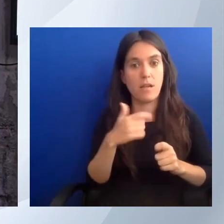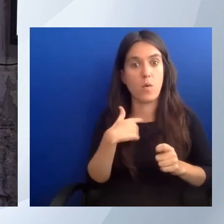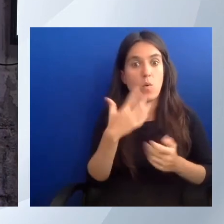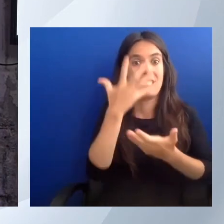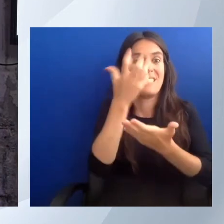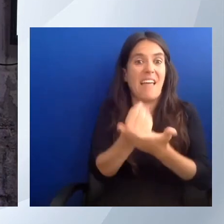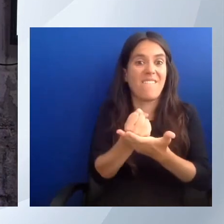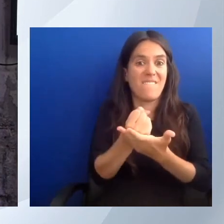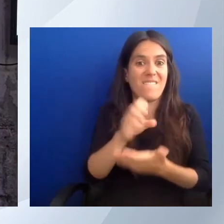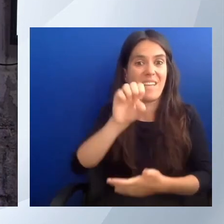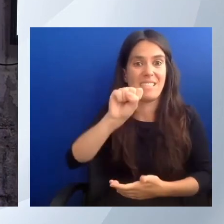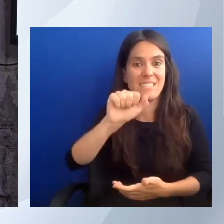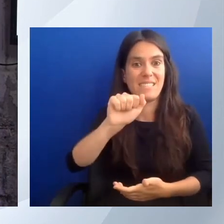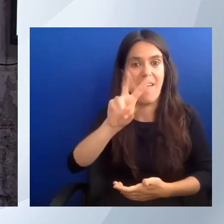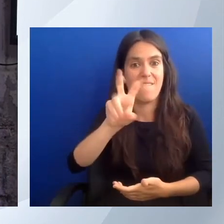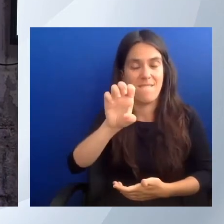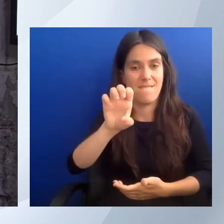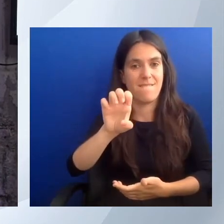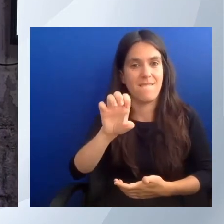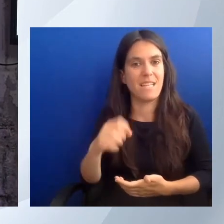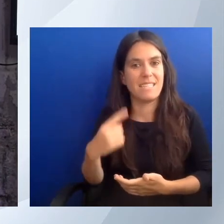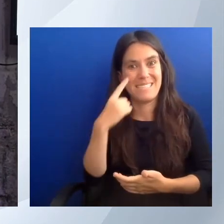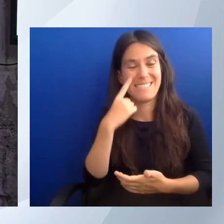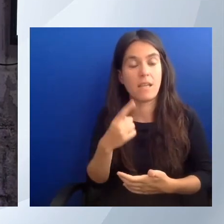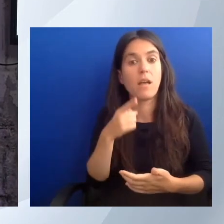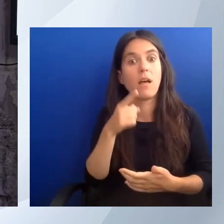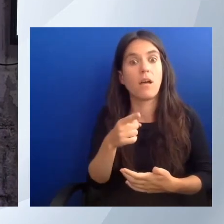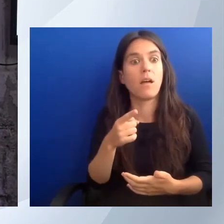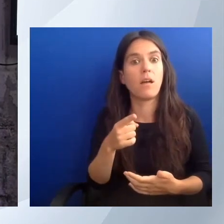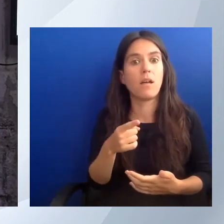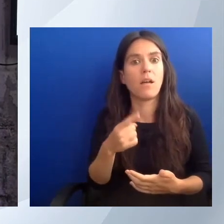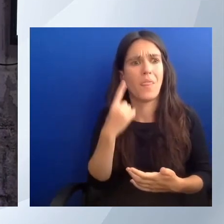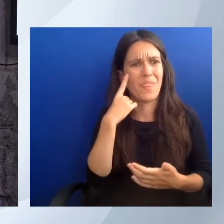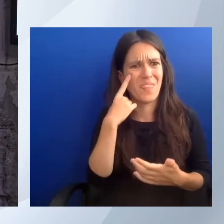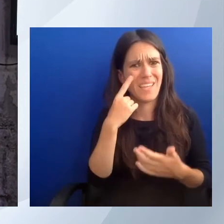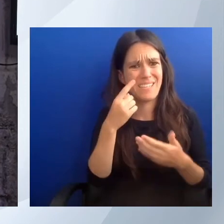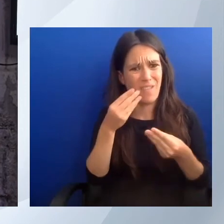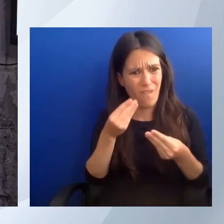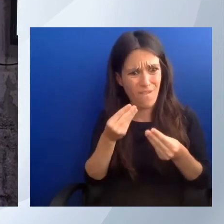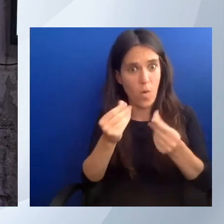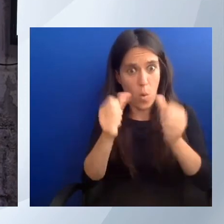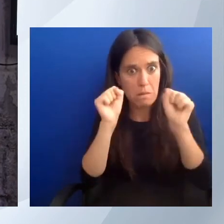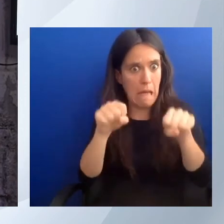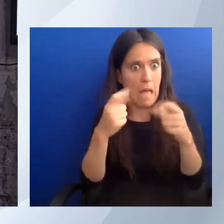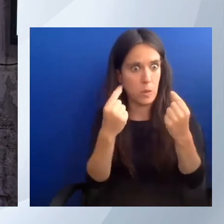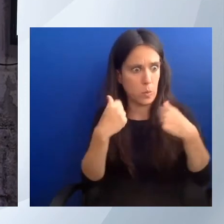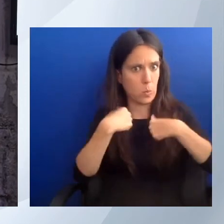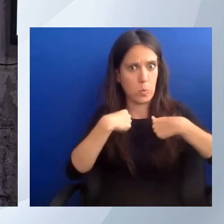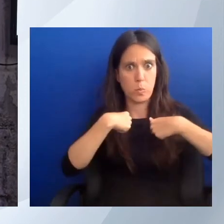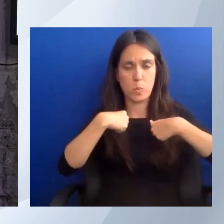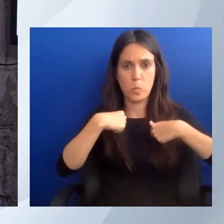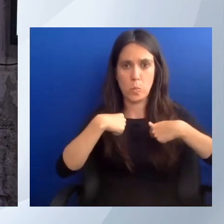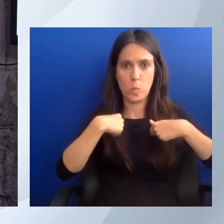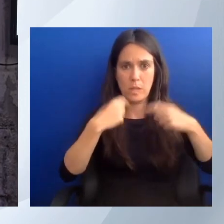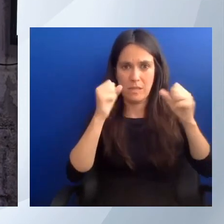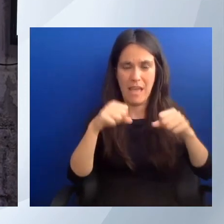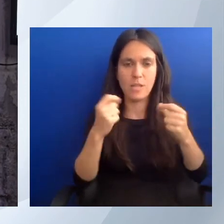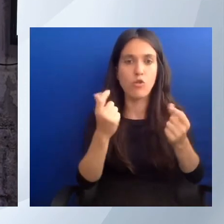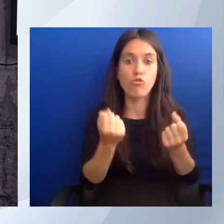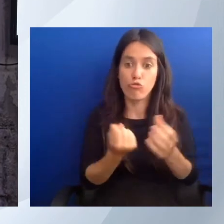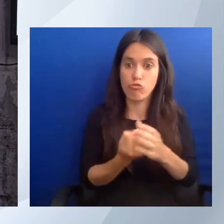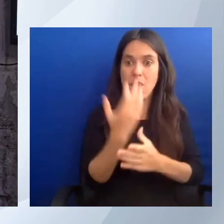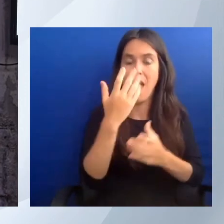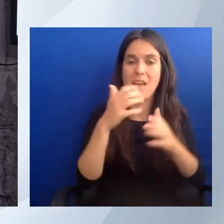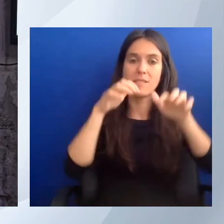automatically create a pull request. And that whole flow can be done with this as well, right? You can just create your content, add a